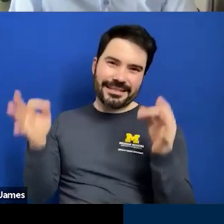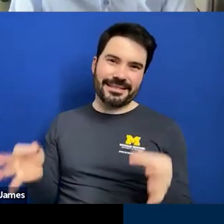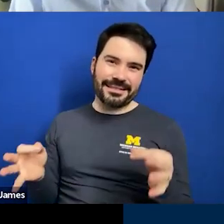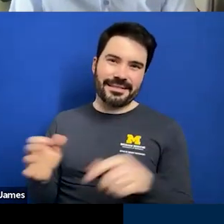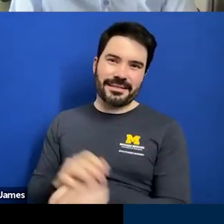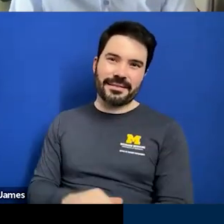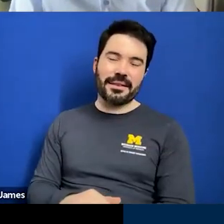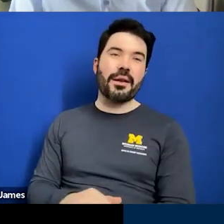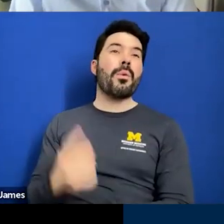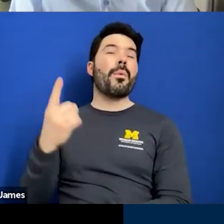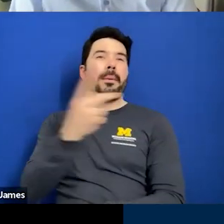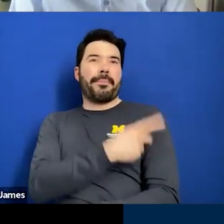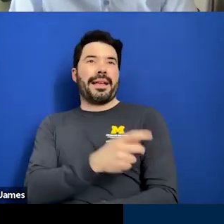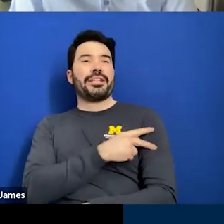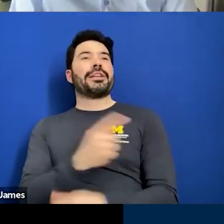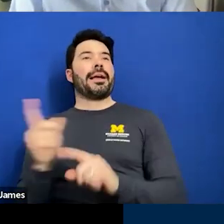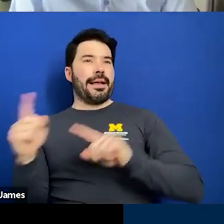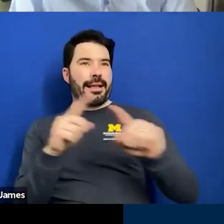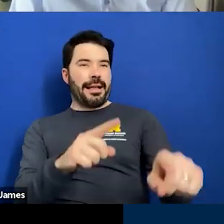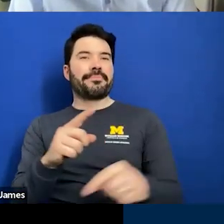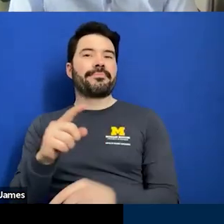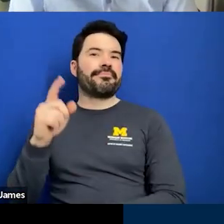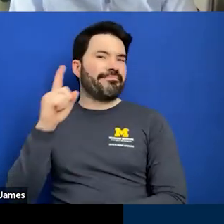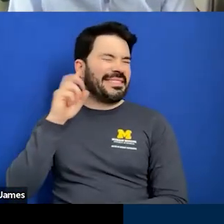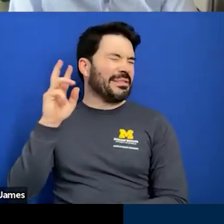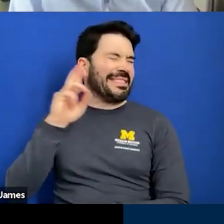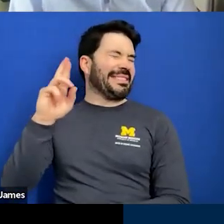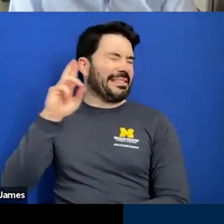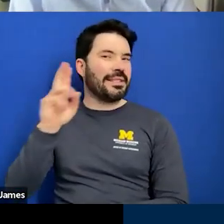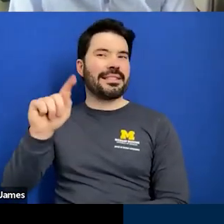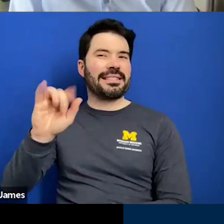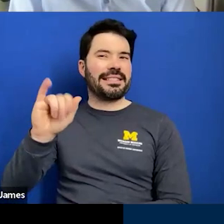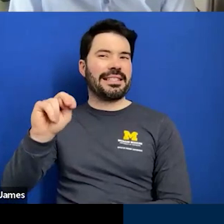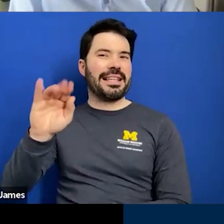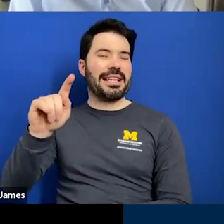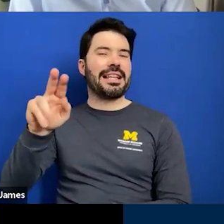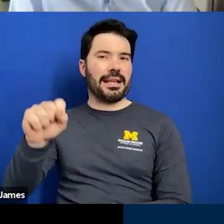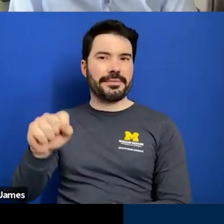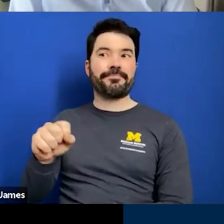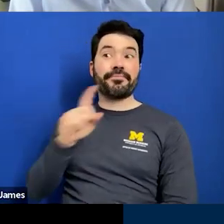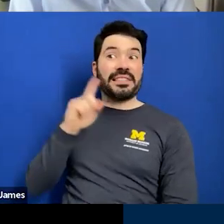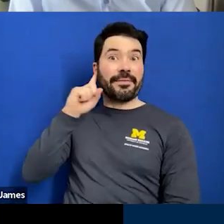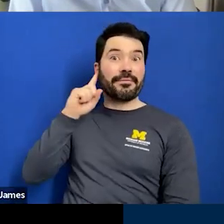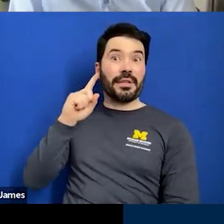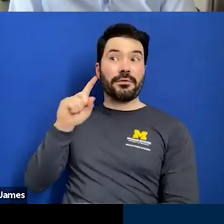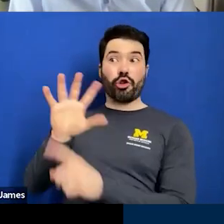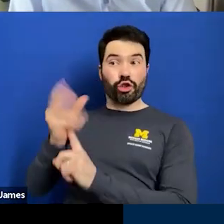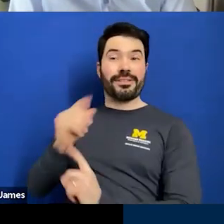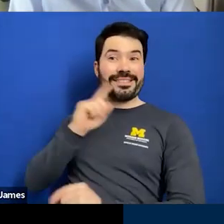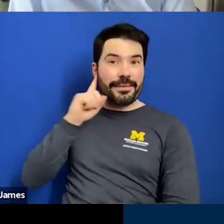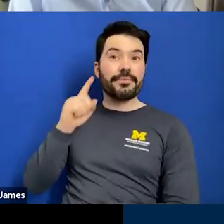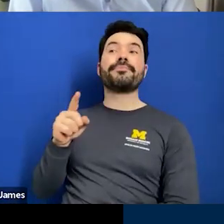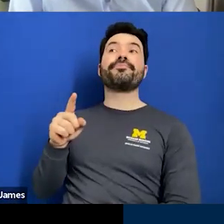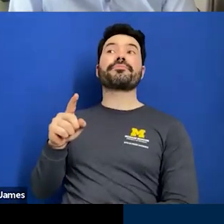with tinnitus, and she was a capital D deaf patient. Had a hearing husband, 1 deaf child who signed, and 1 hearing